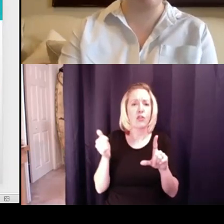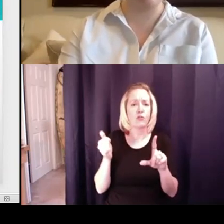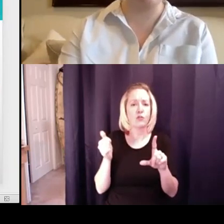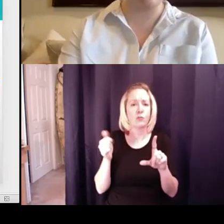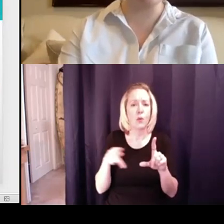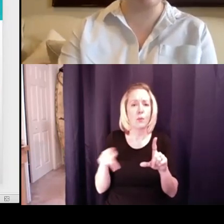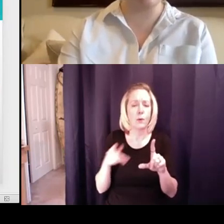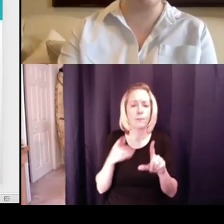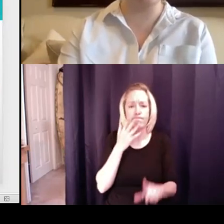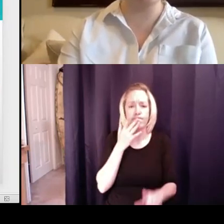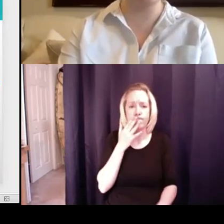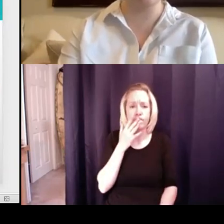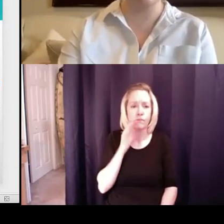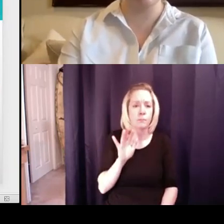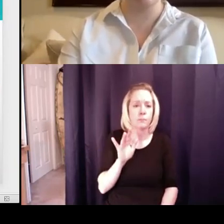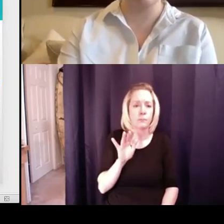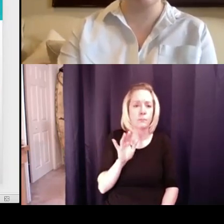PowerPoint with you guys. Hold